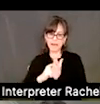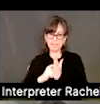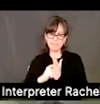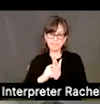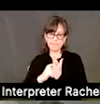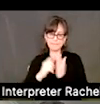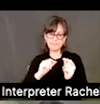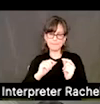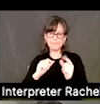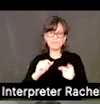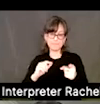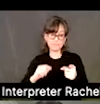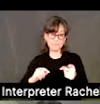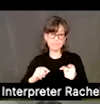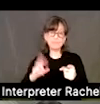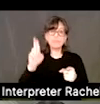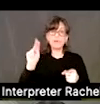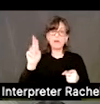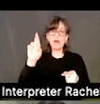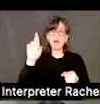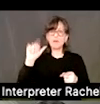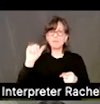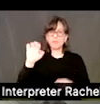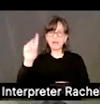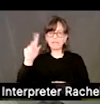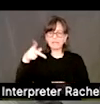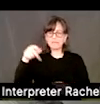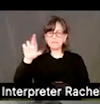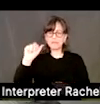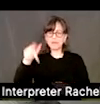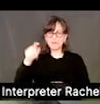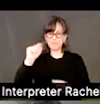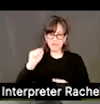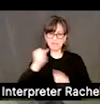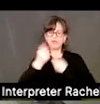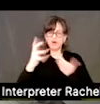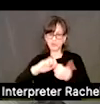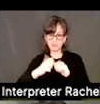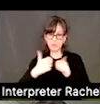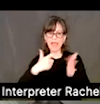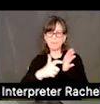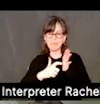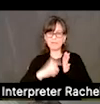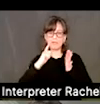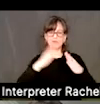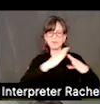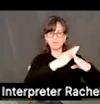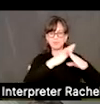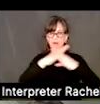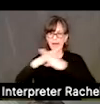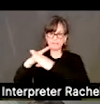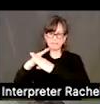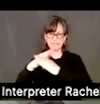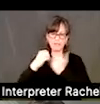Next slide, please. So unbraced parapets were also a common problem. So there was a mandate to brace the parapets and